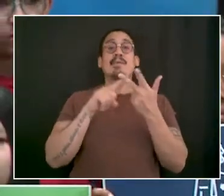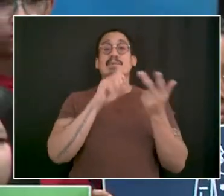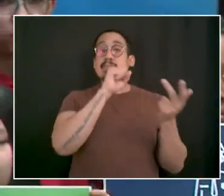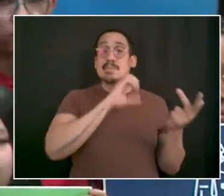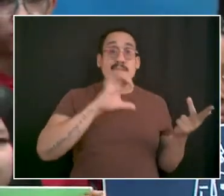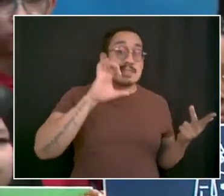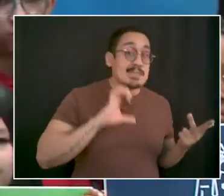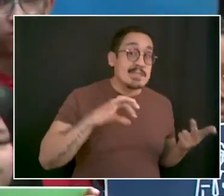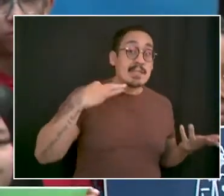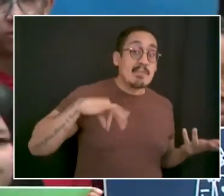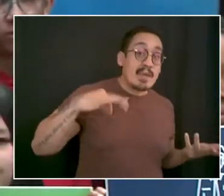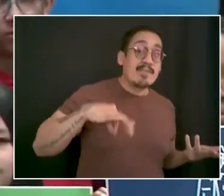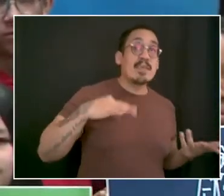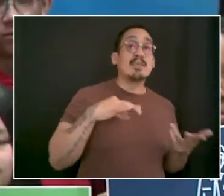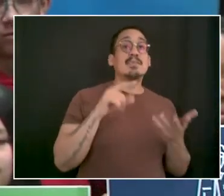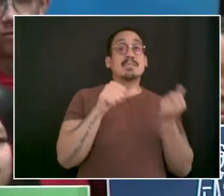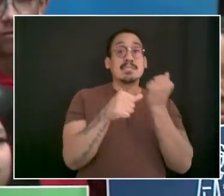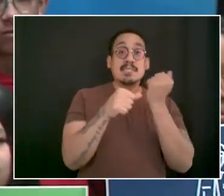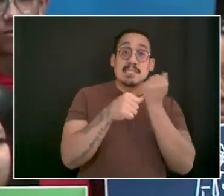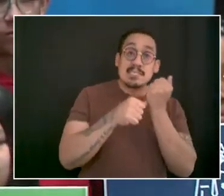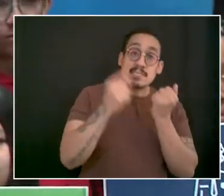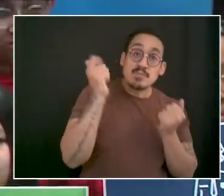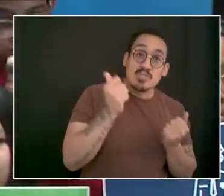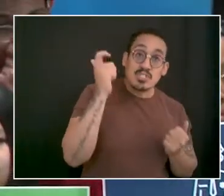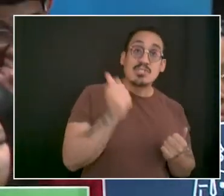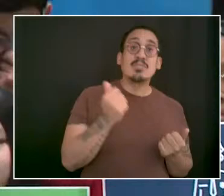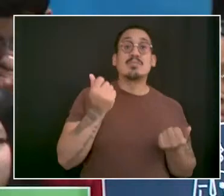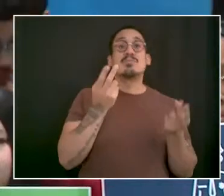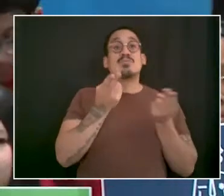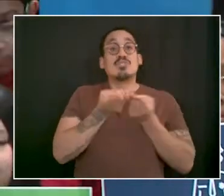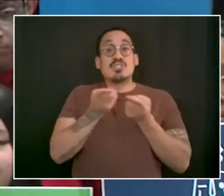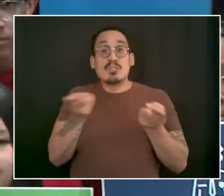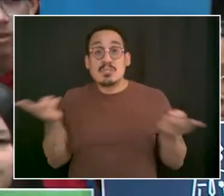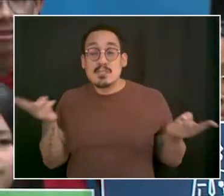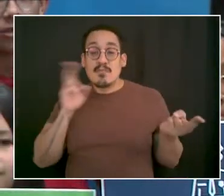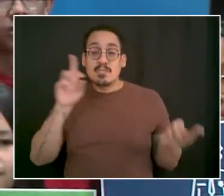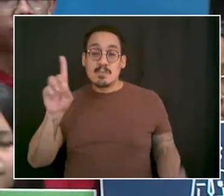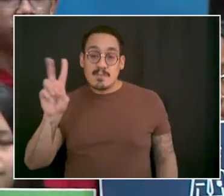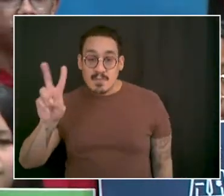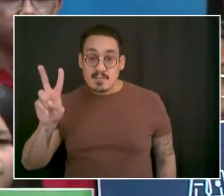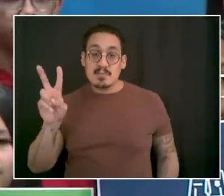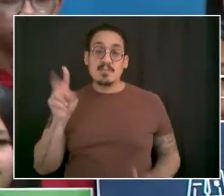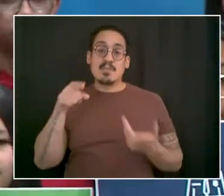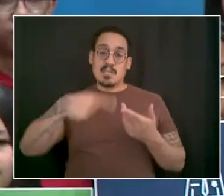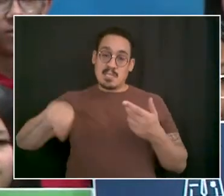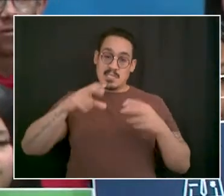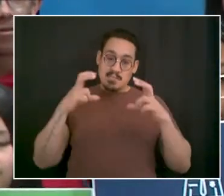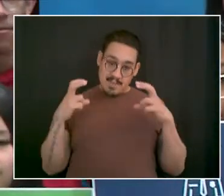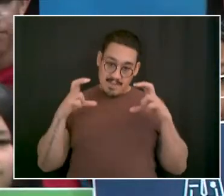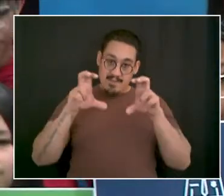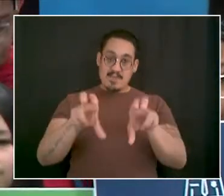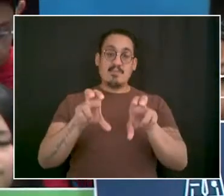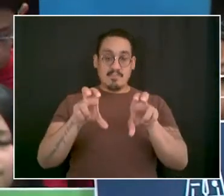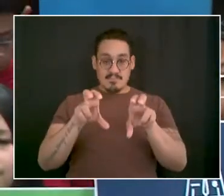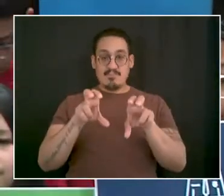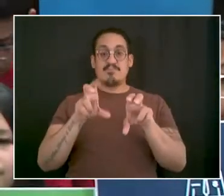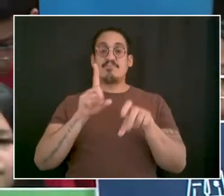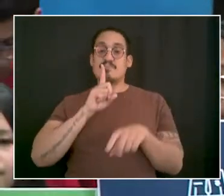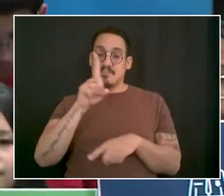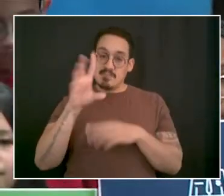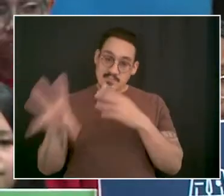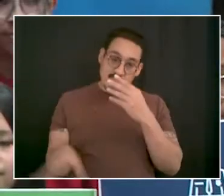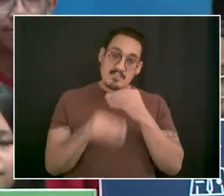assistance contribution, and shelters for victims of domestic violence. These investments are in addition to